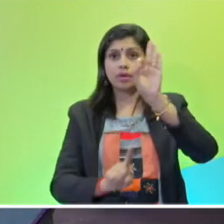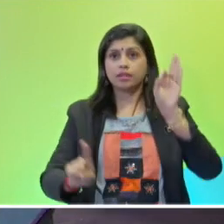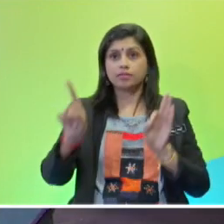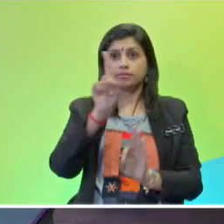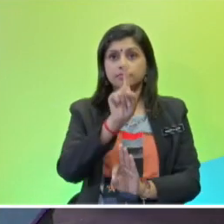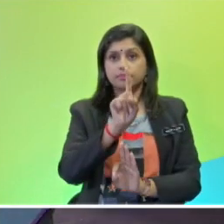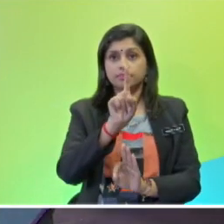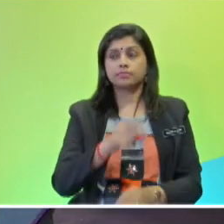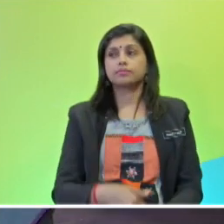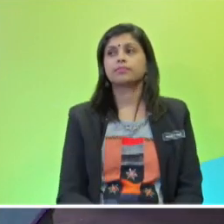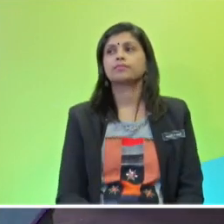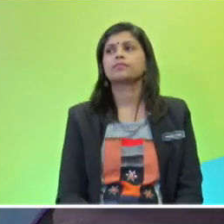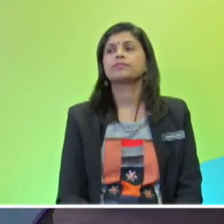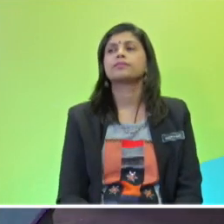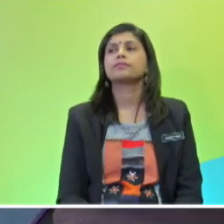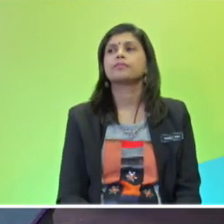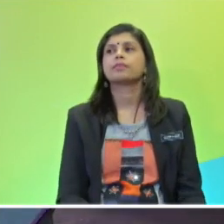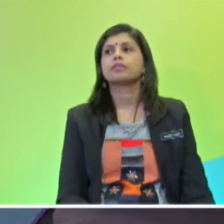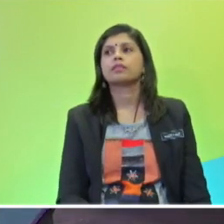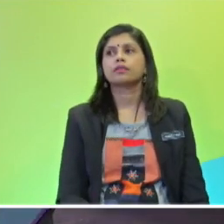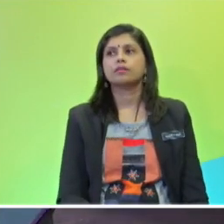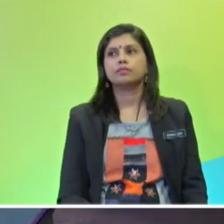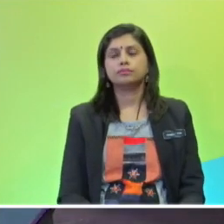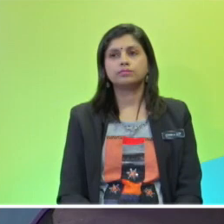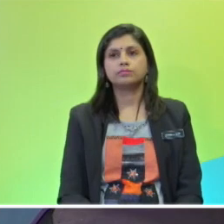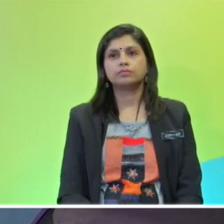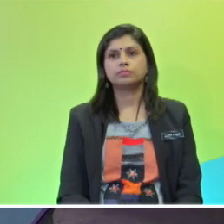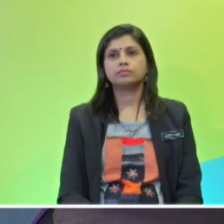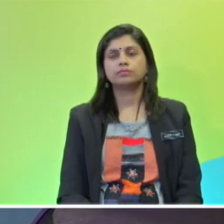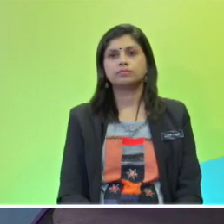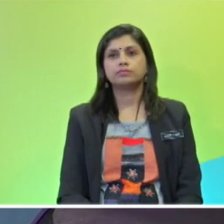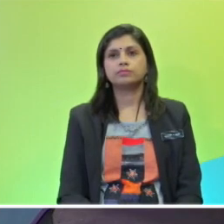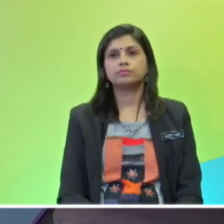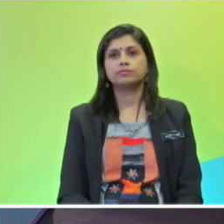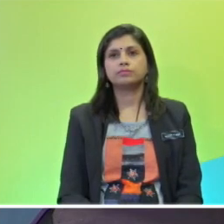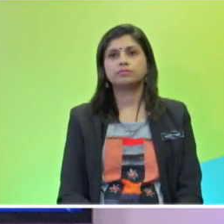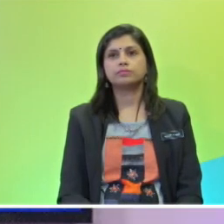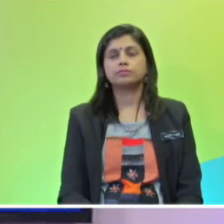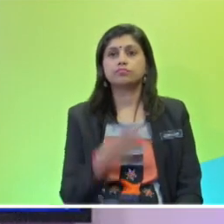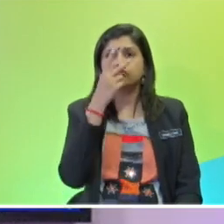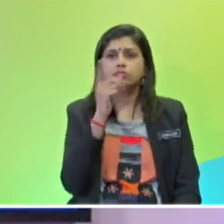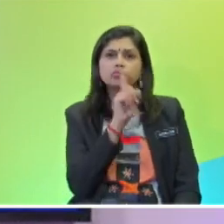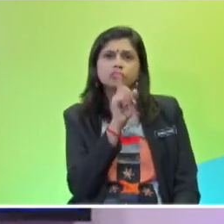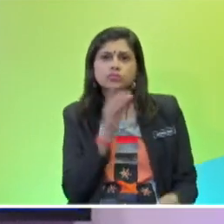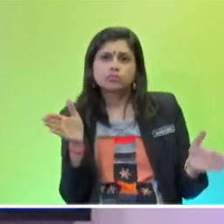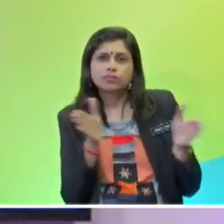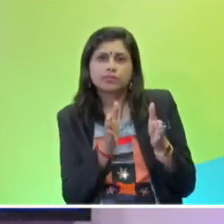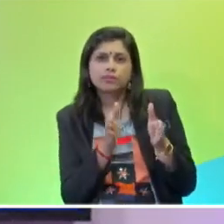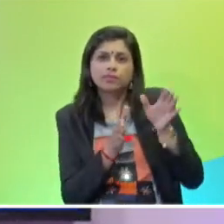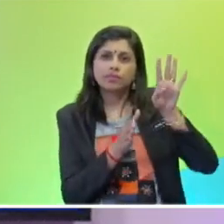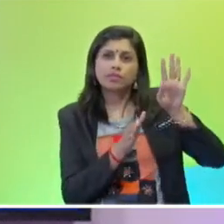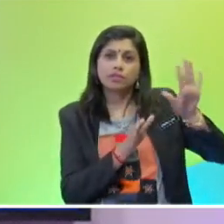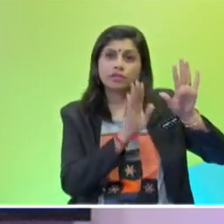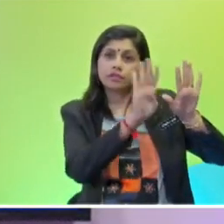1 over 9. Now, can you find the solution let's see. now? Before that, maybe I can somehow simplify it. 54